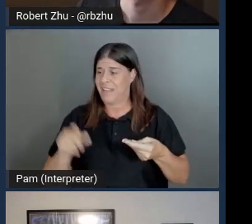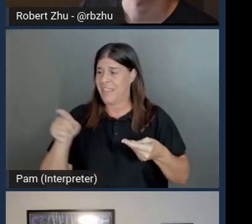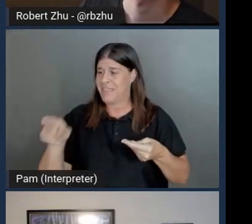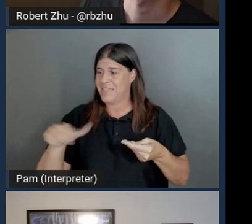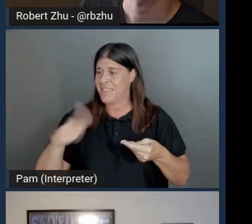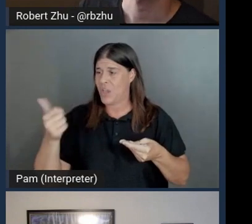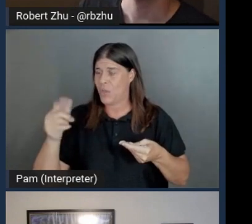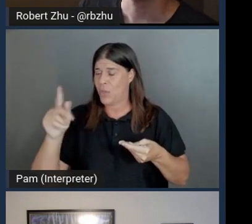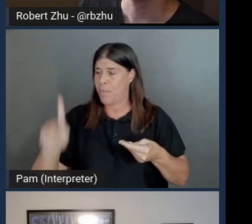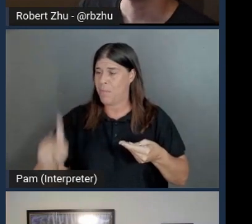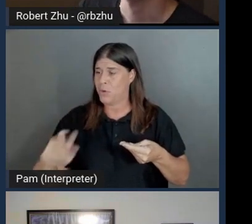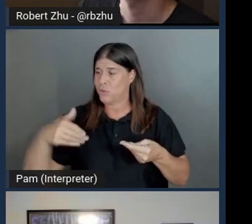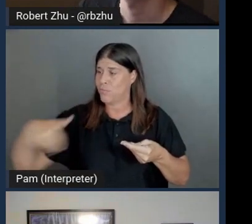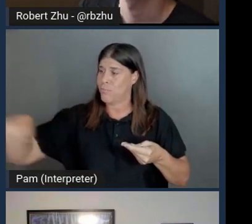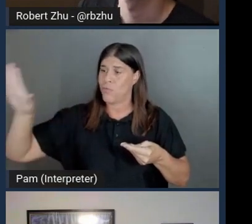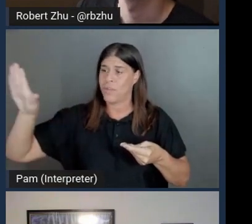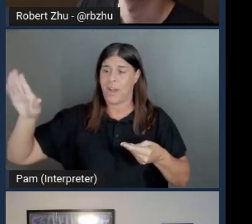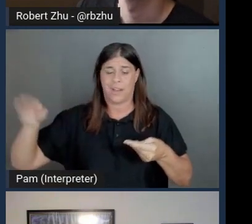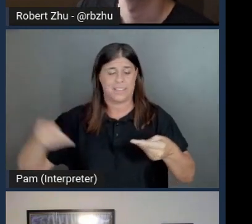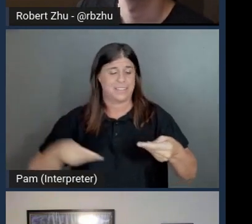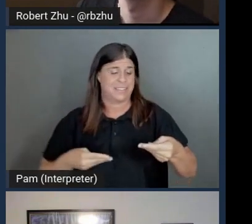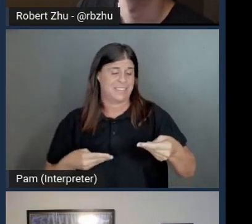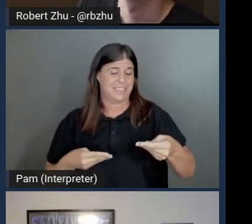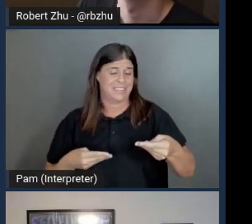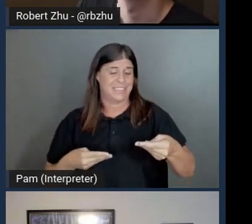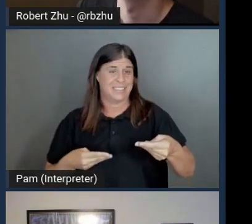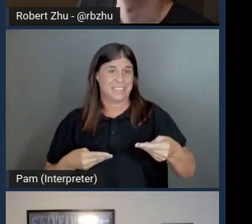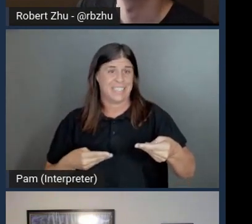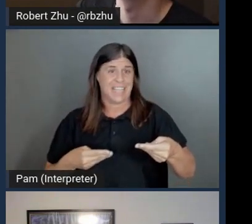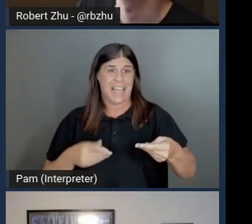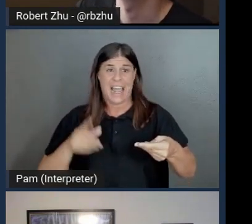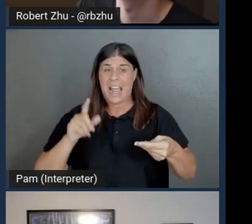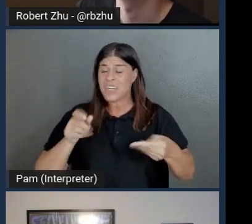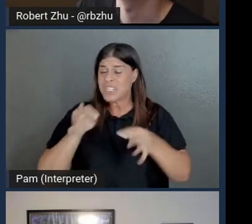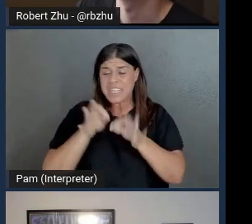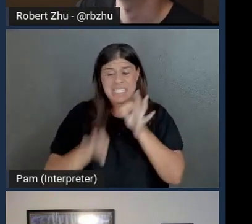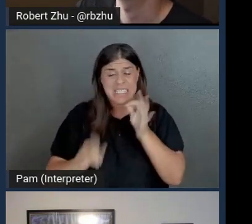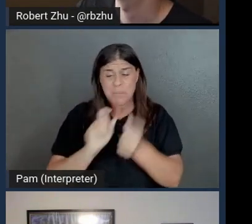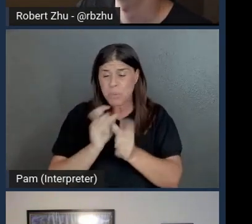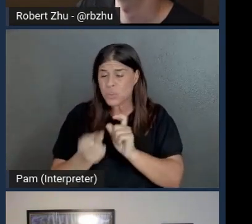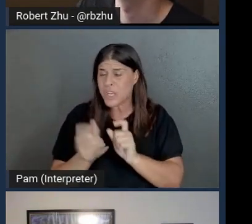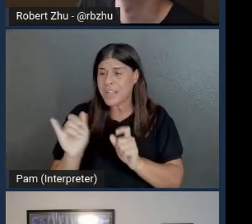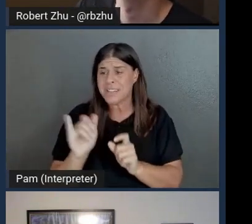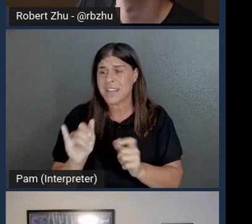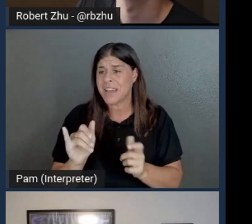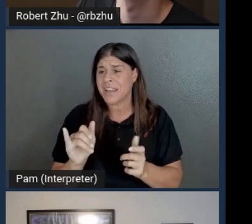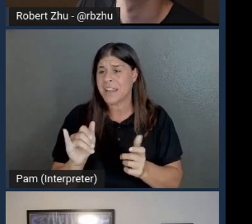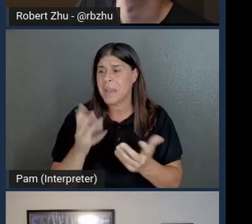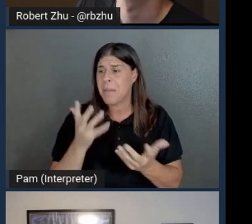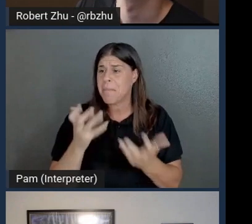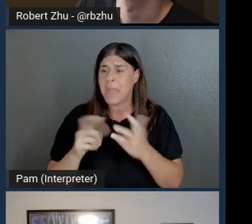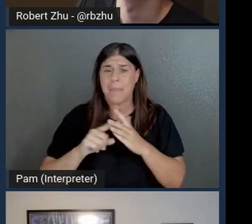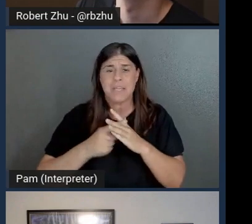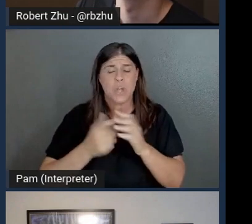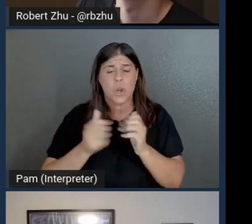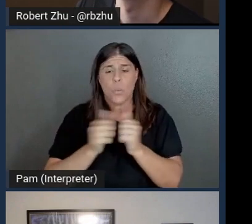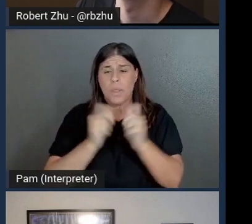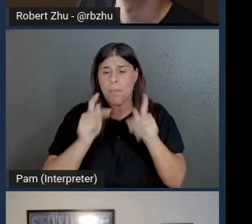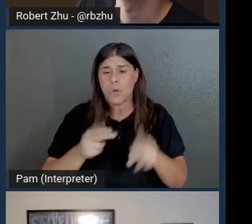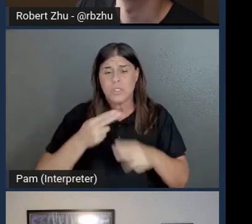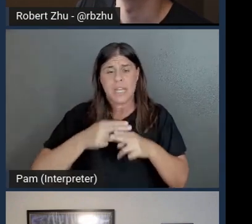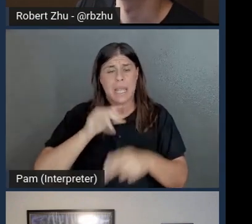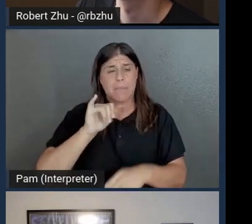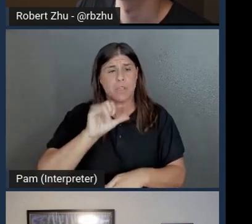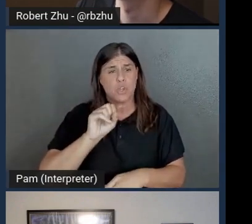two moved on to something else, and you just needed to make a simple change of maybe you not only want to start at a person with the name of you, but you want to start